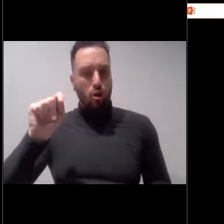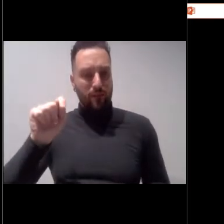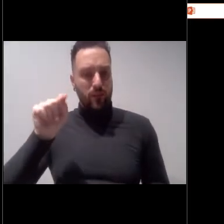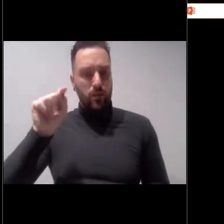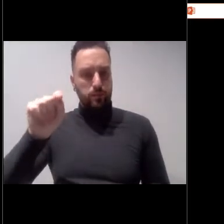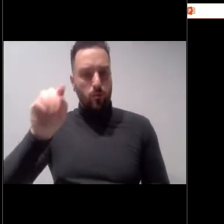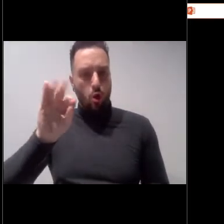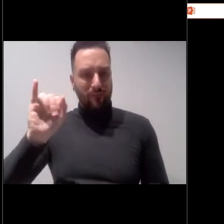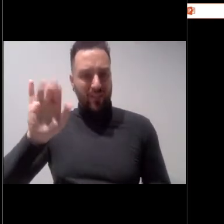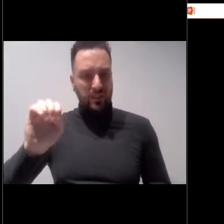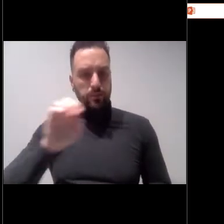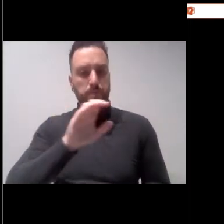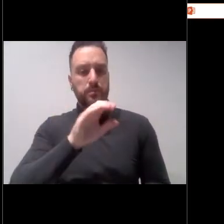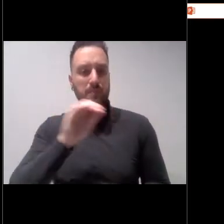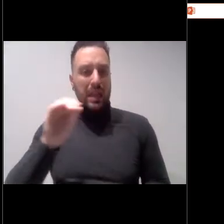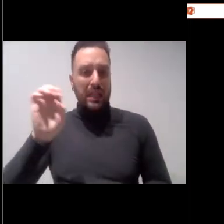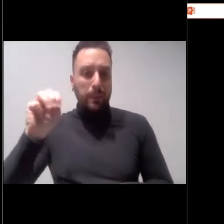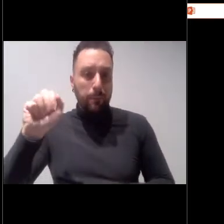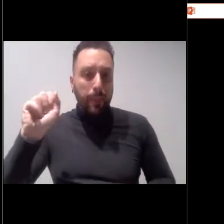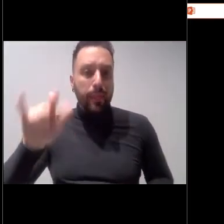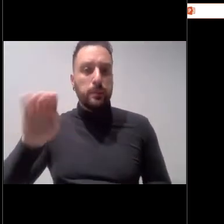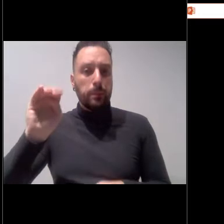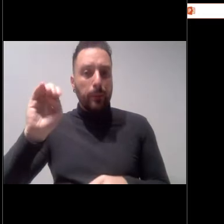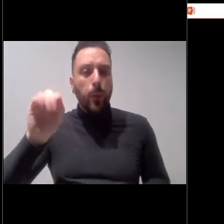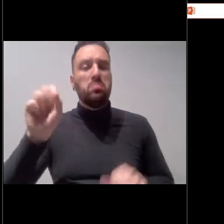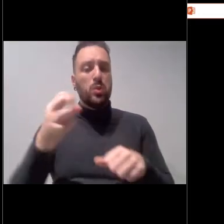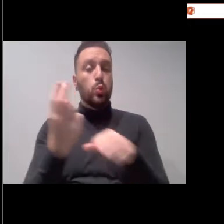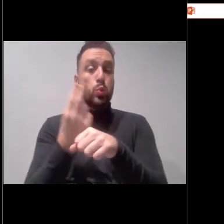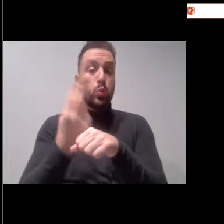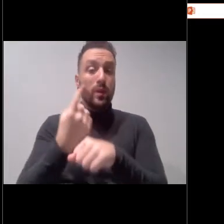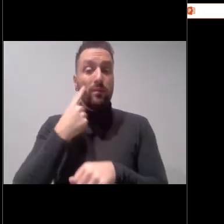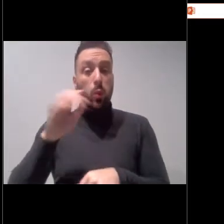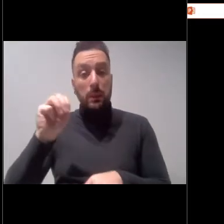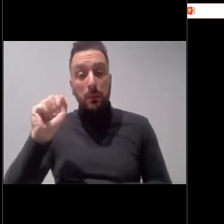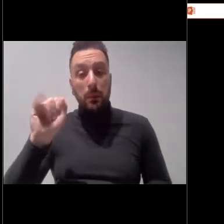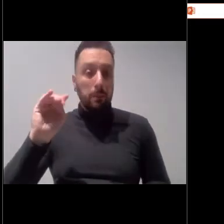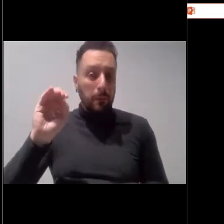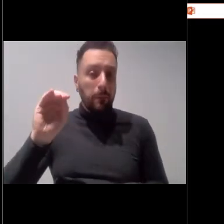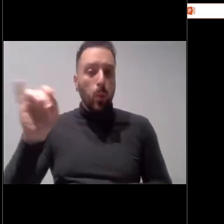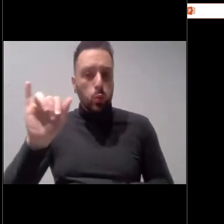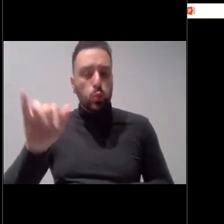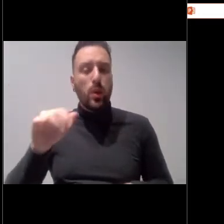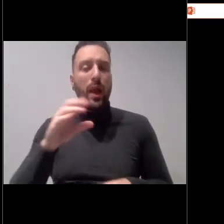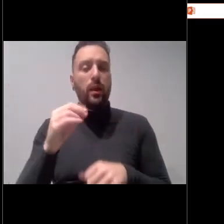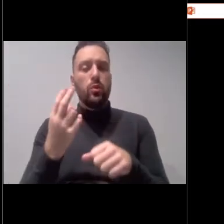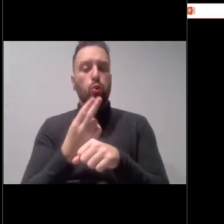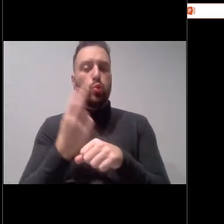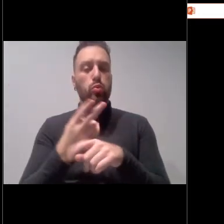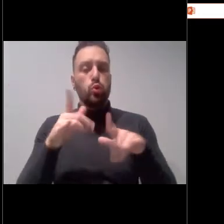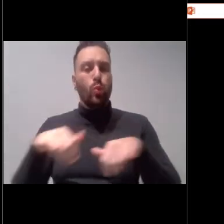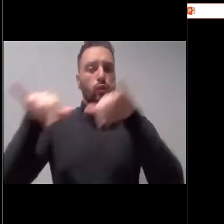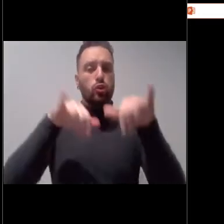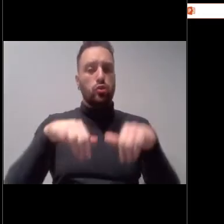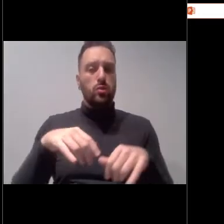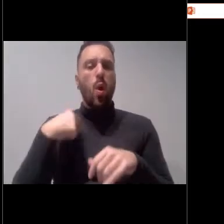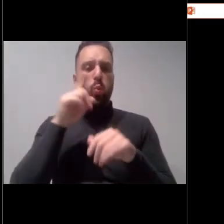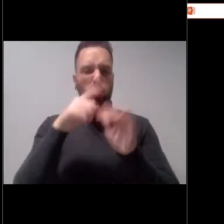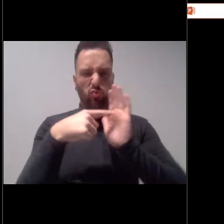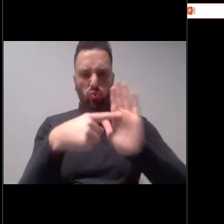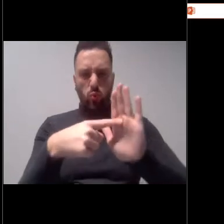Microsoft documents. And you can use these for emails or memos. And we also use our universal fonts in our templates, and I'll show you that in a